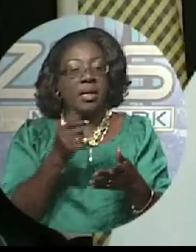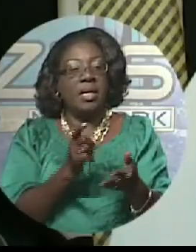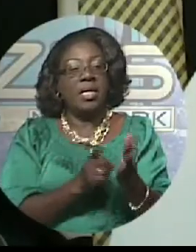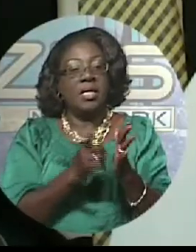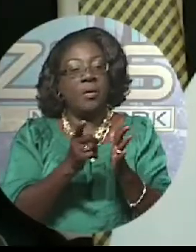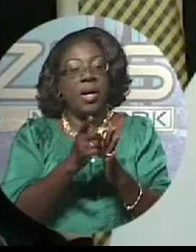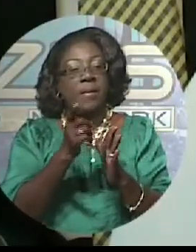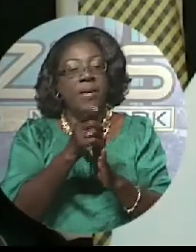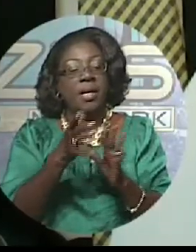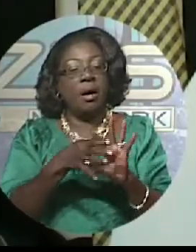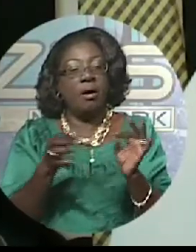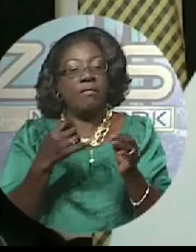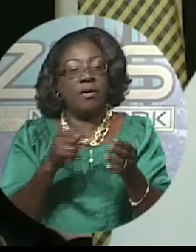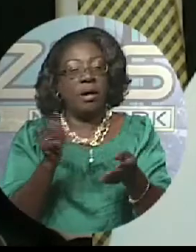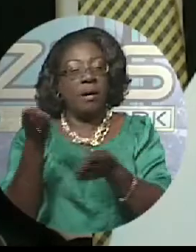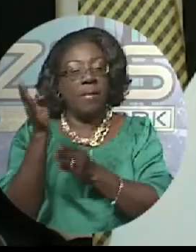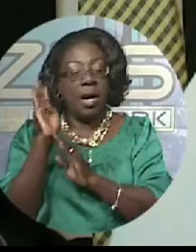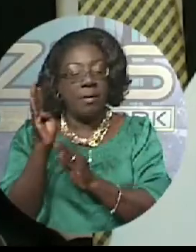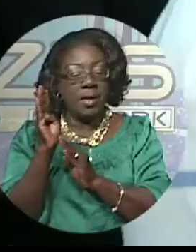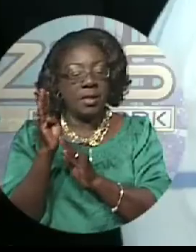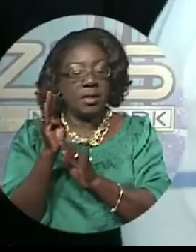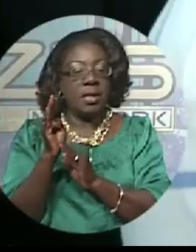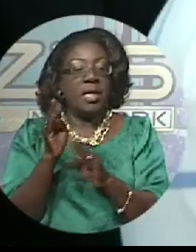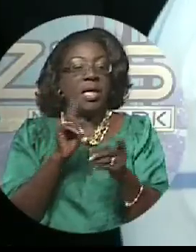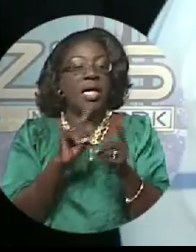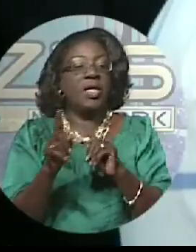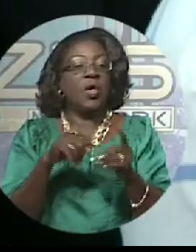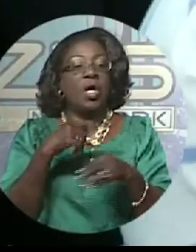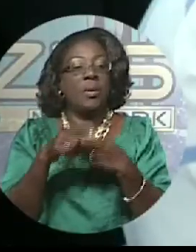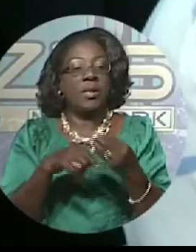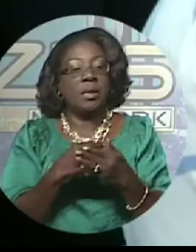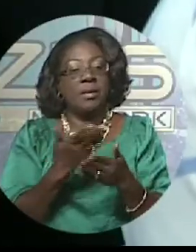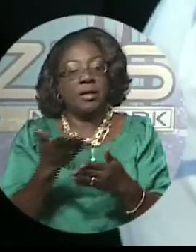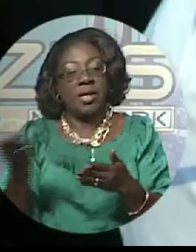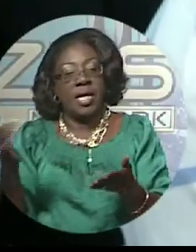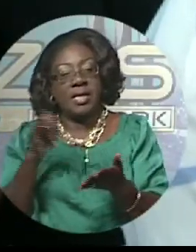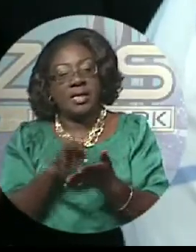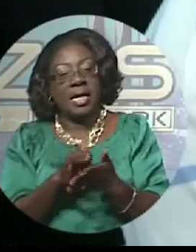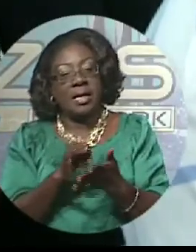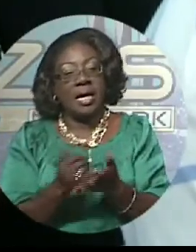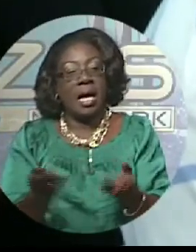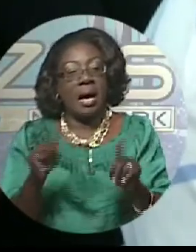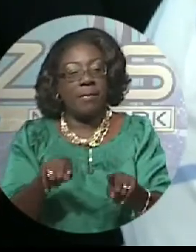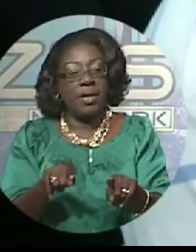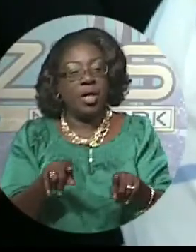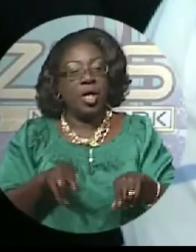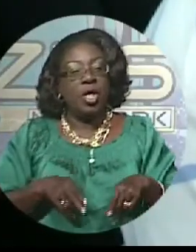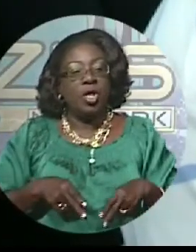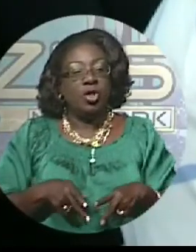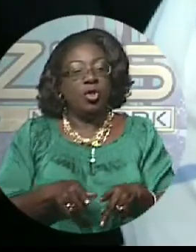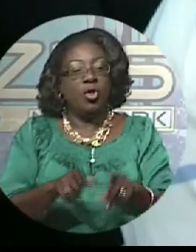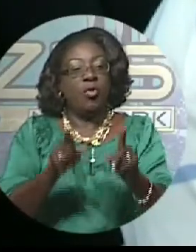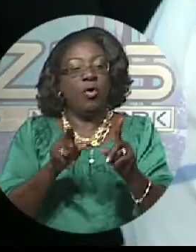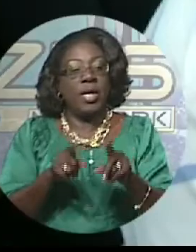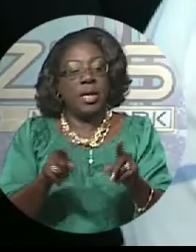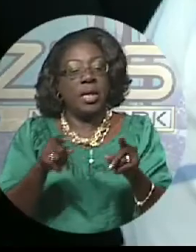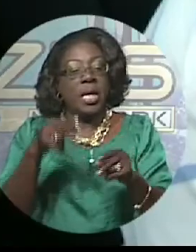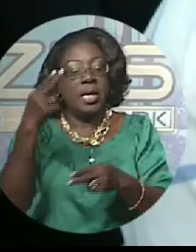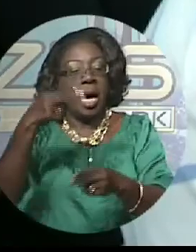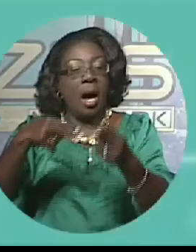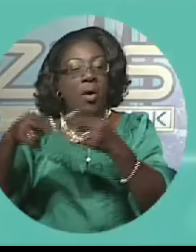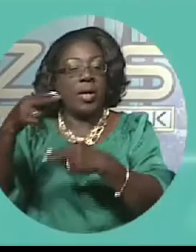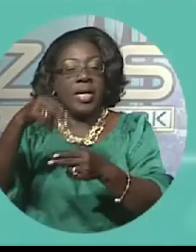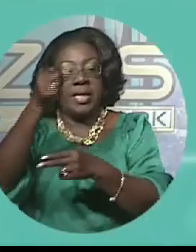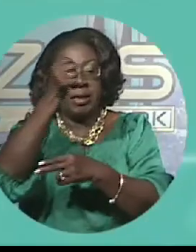Investment. He also highlighted some of the threats the season brings while reminding Bahamians that the duty of preparation lies not only with